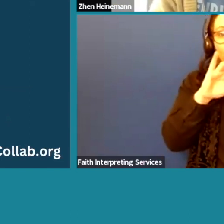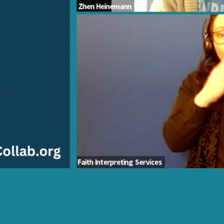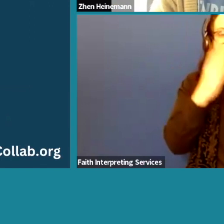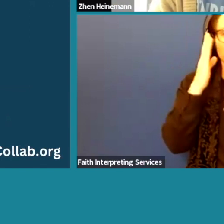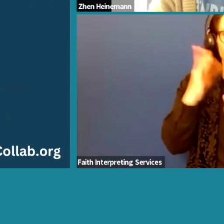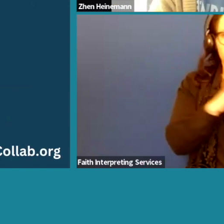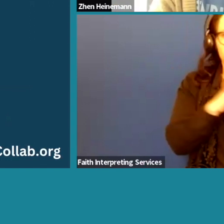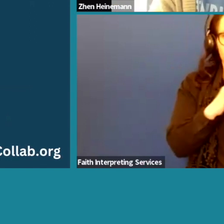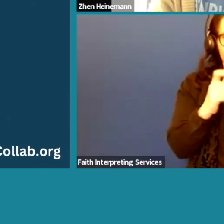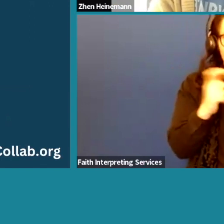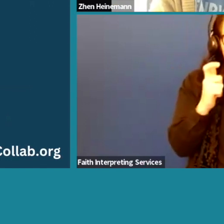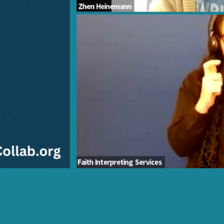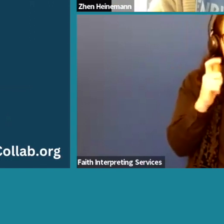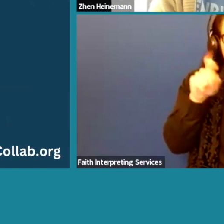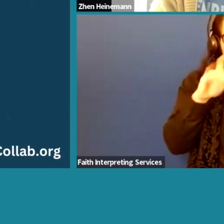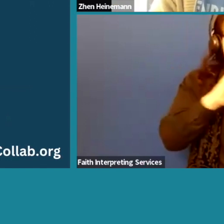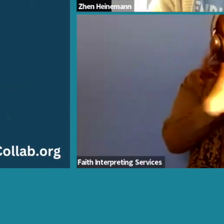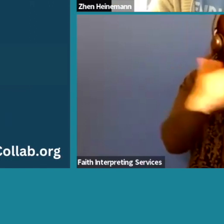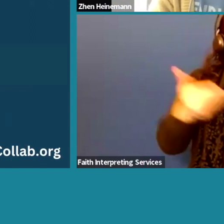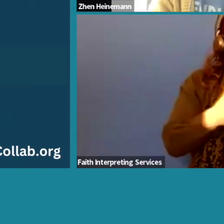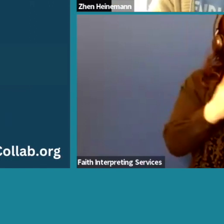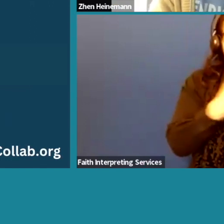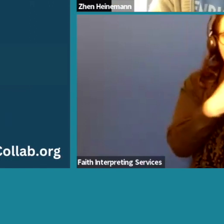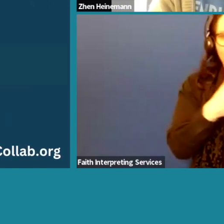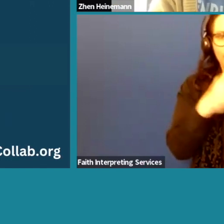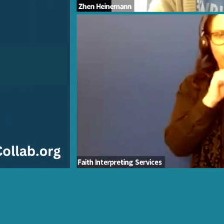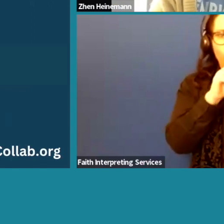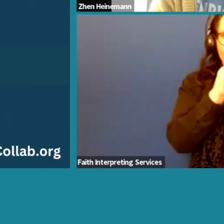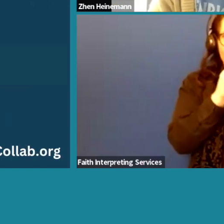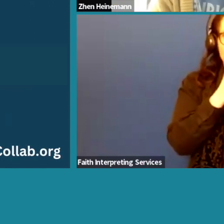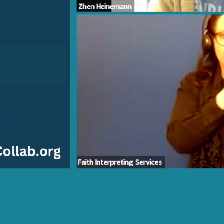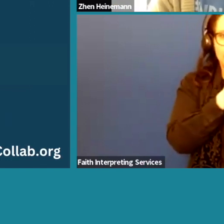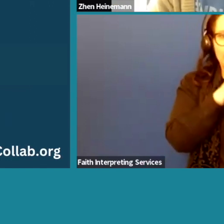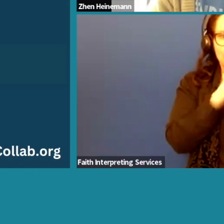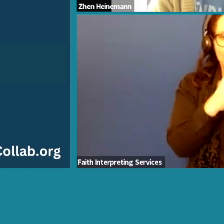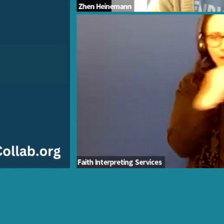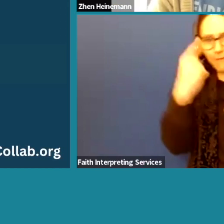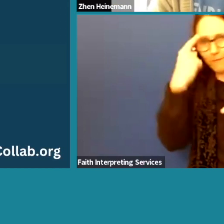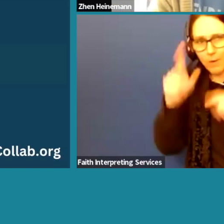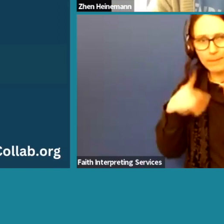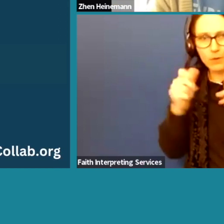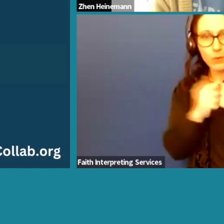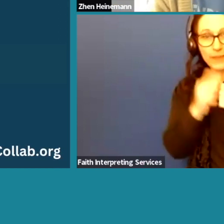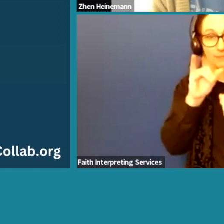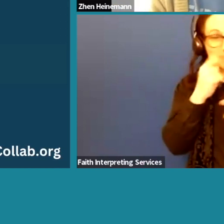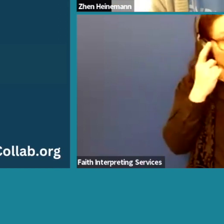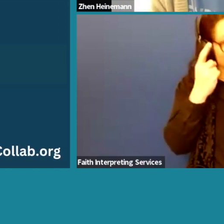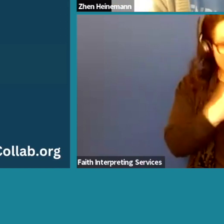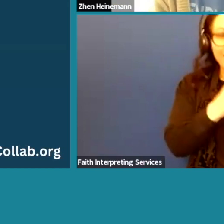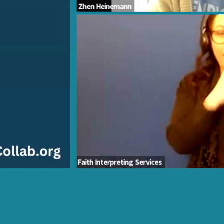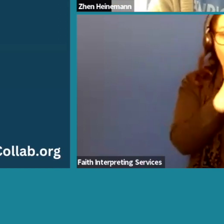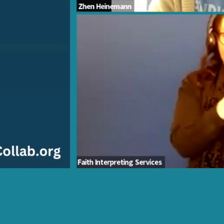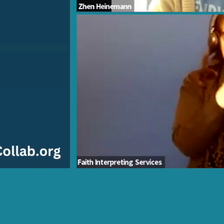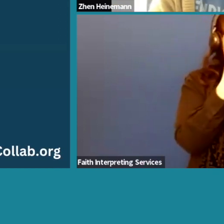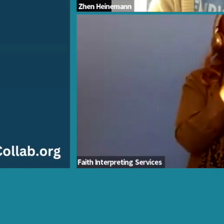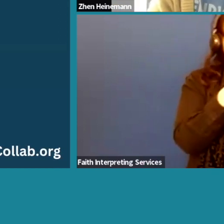big questions about how to welcome and highlight art made by and for people with disabilities. That's right, art made by and for